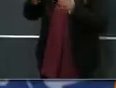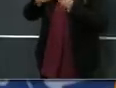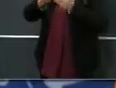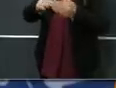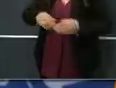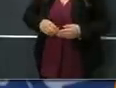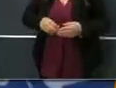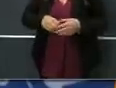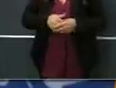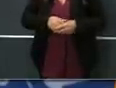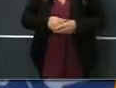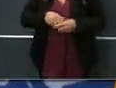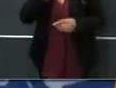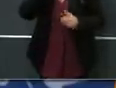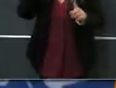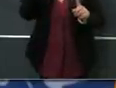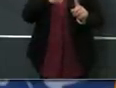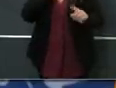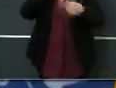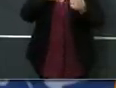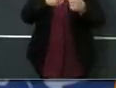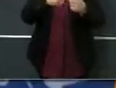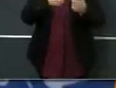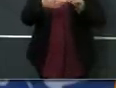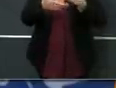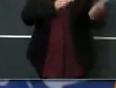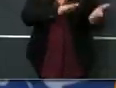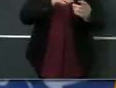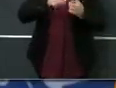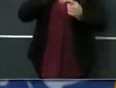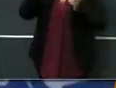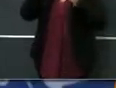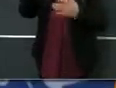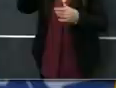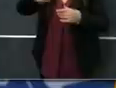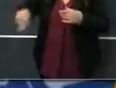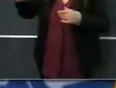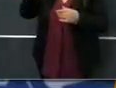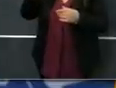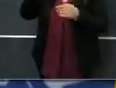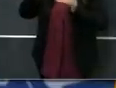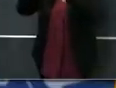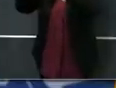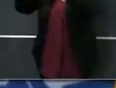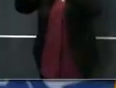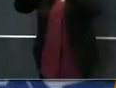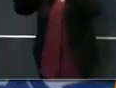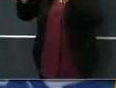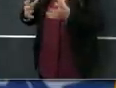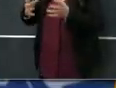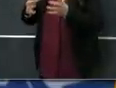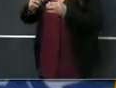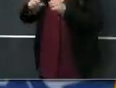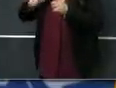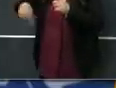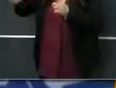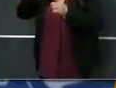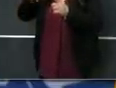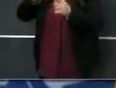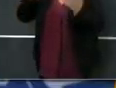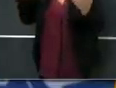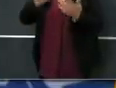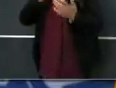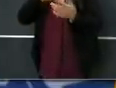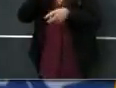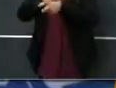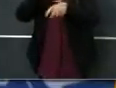just about the endpoint of death. The inequities that these communities experience start much earlier. They start from challenges in seeking